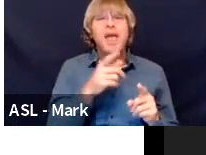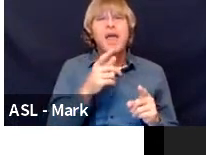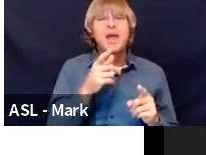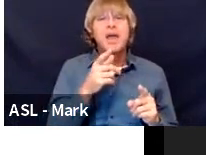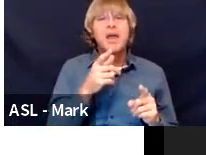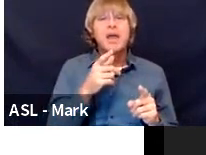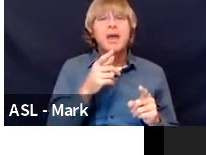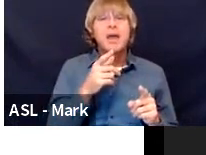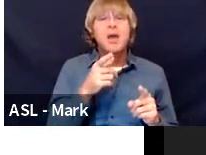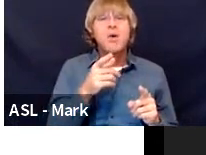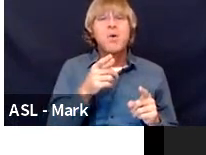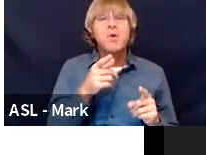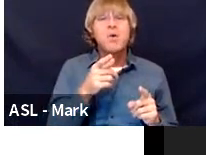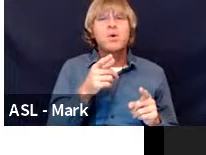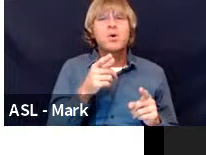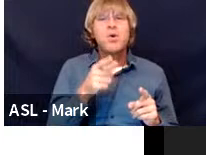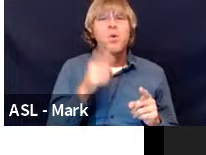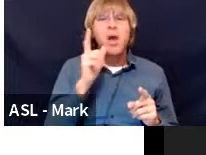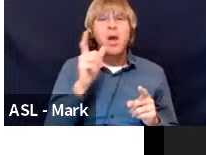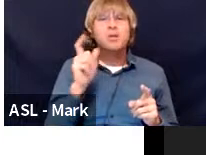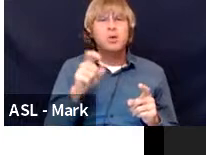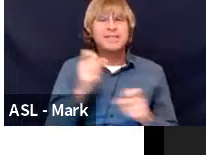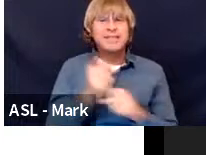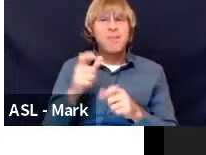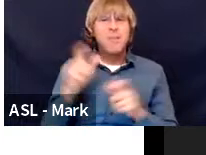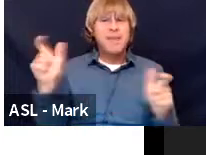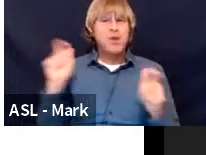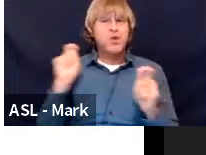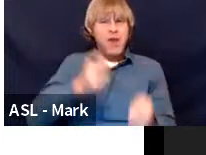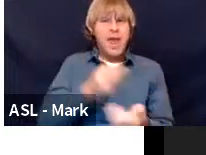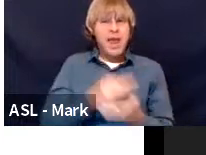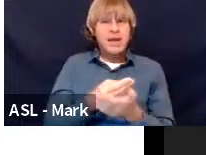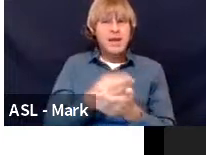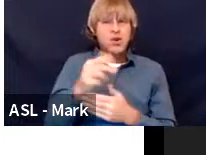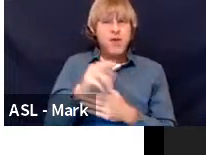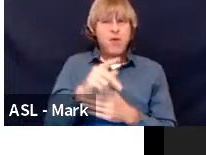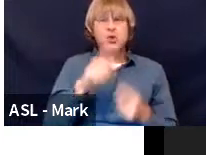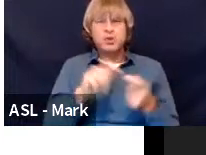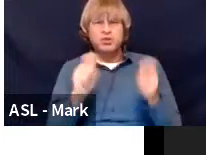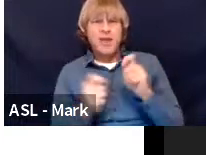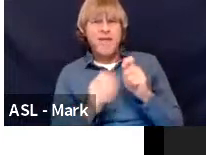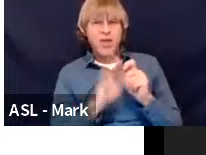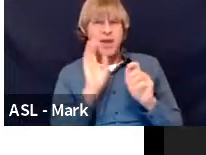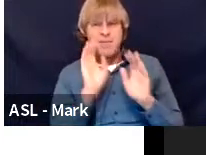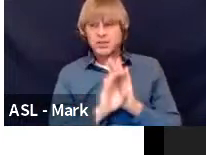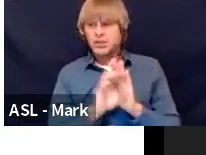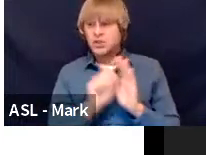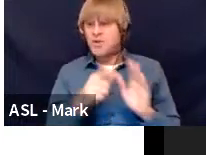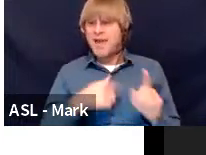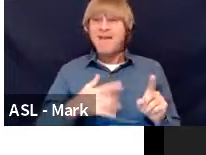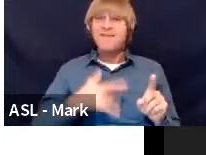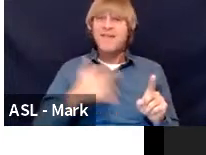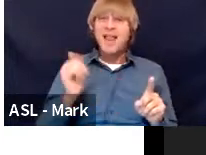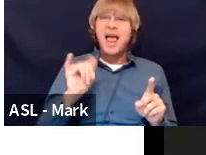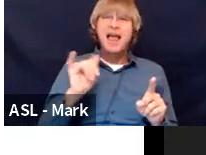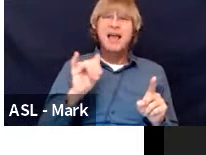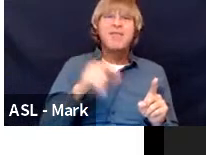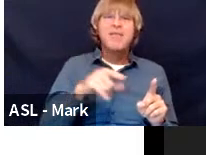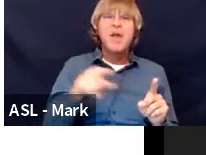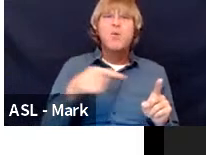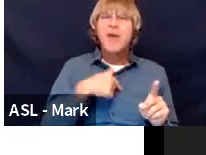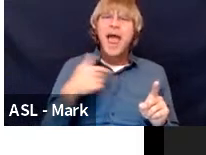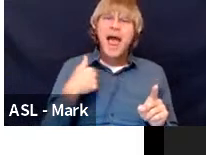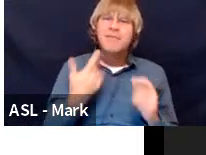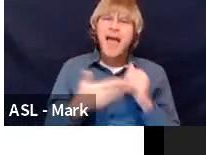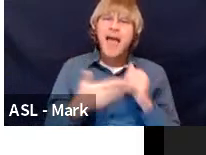for a big grant at the time. So they wanted to revamp their image. So I feel like we had a